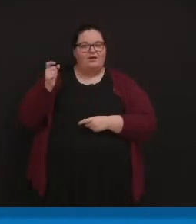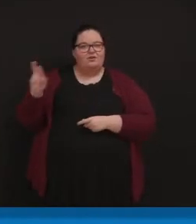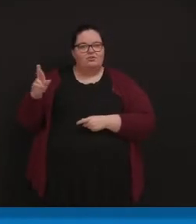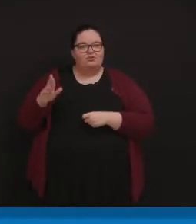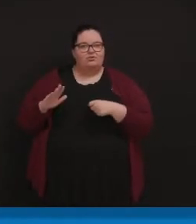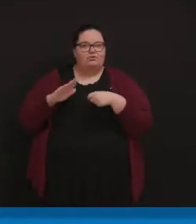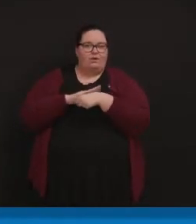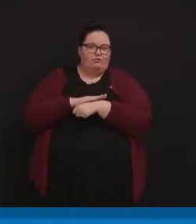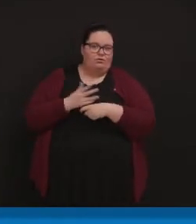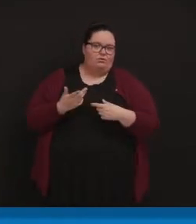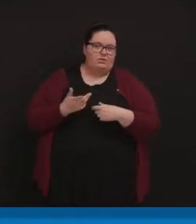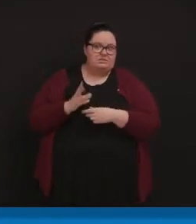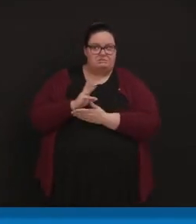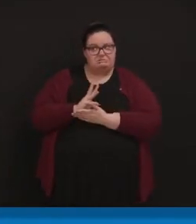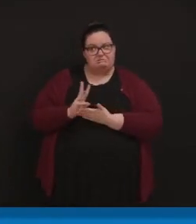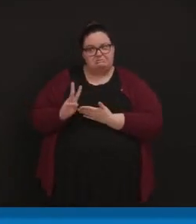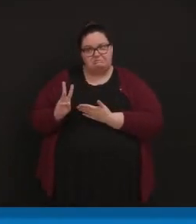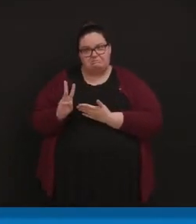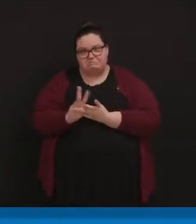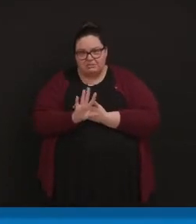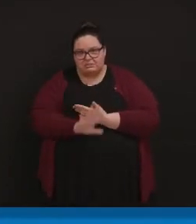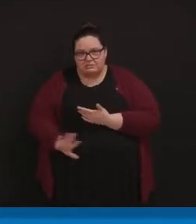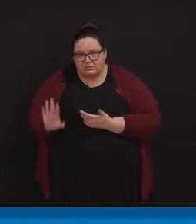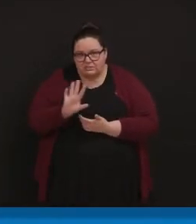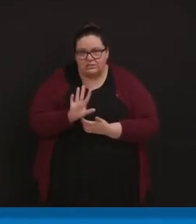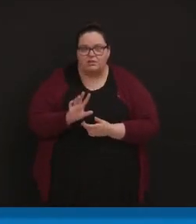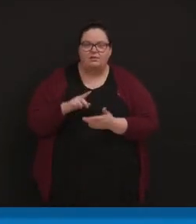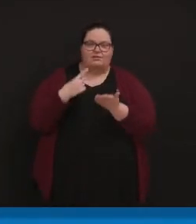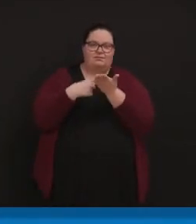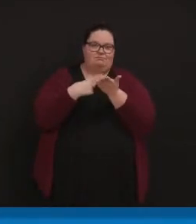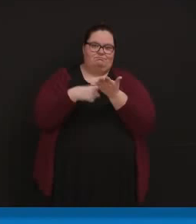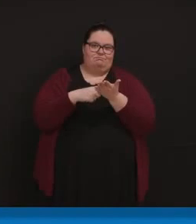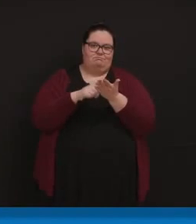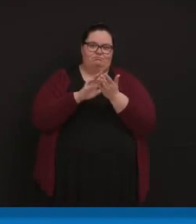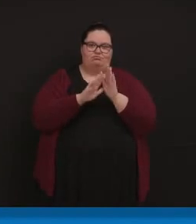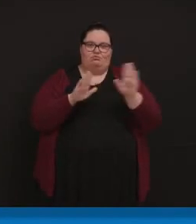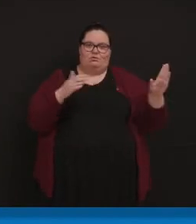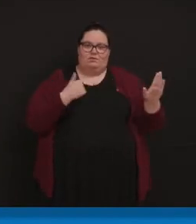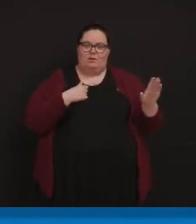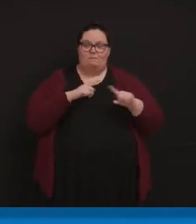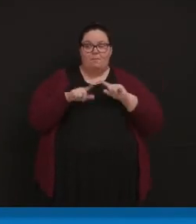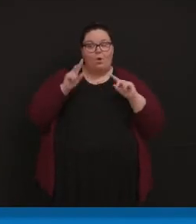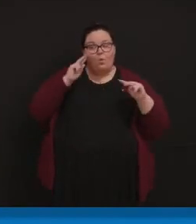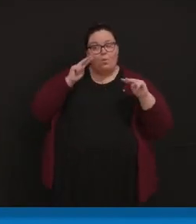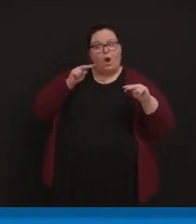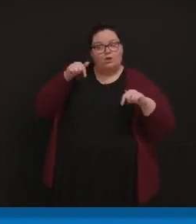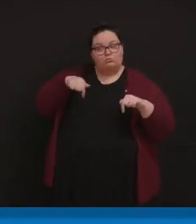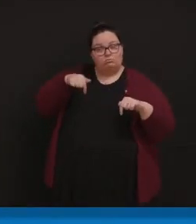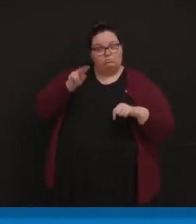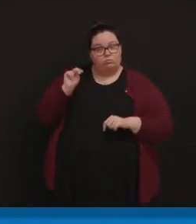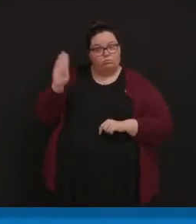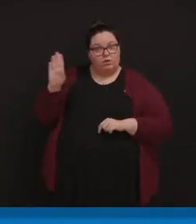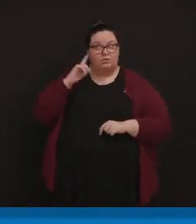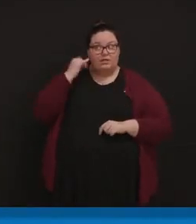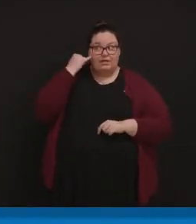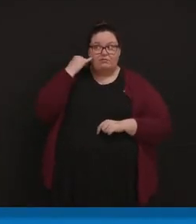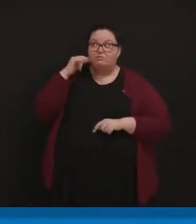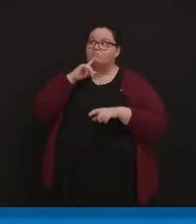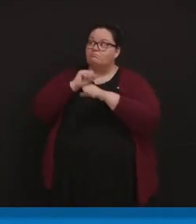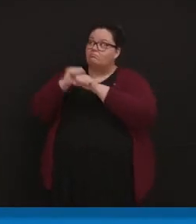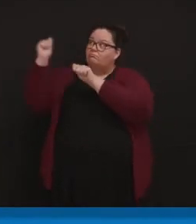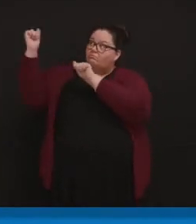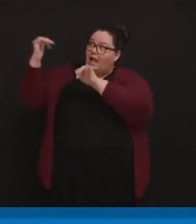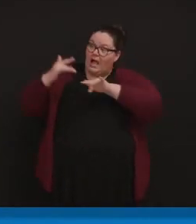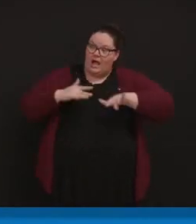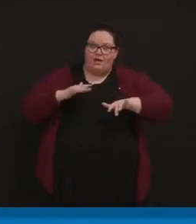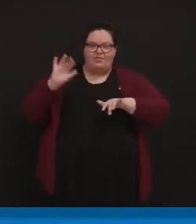about 6 weeks. So that's the information that we have and we've been talking about at the national level. In terms of monitoring in this province, we do have